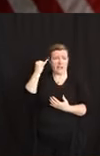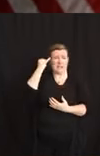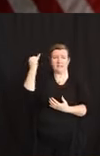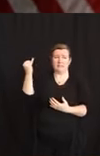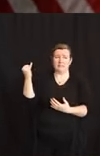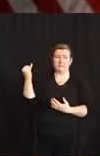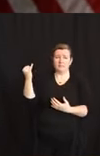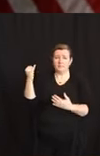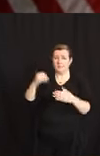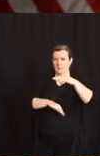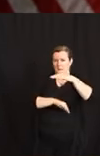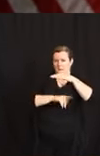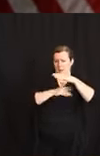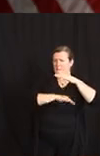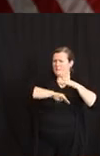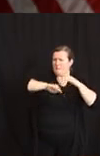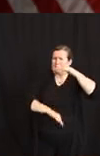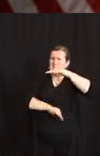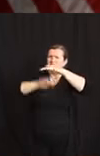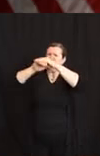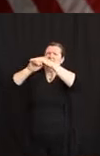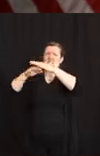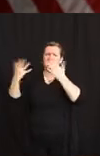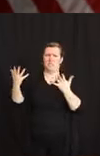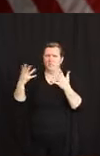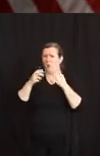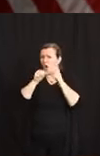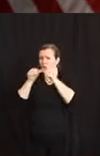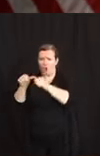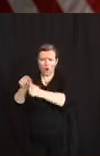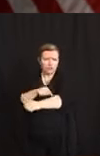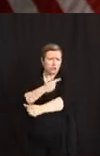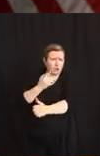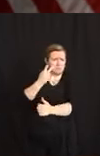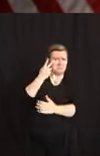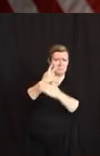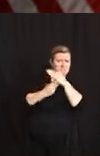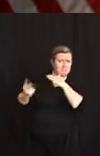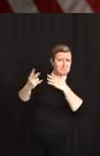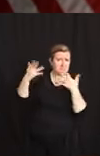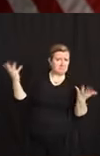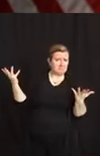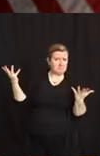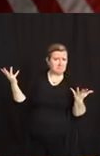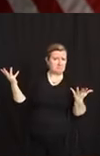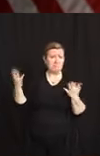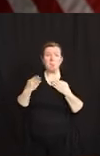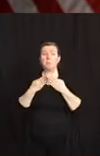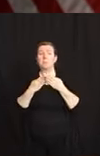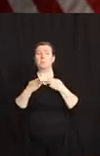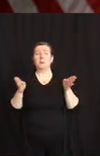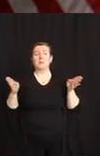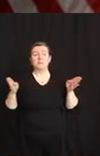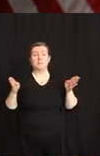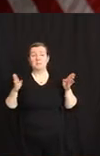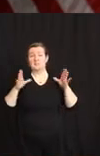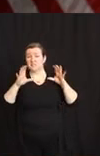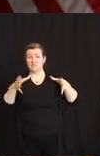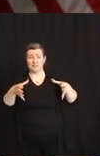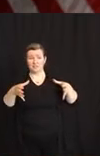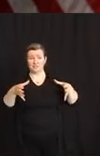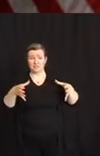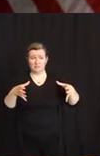last? Governor, many public sector workers are hearing rumors about layoffs, furloughs, demotions, salary cuts. Have you made